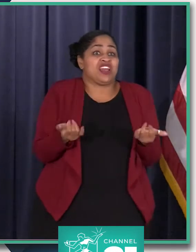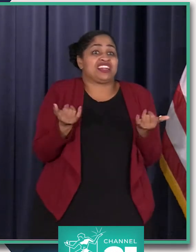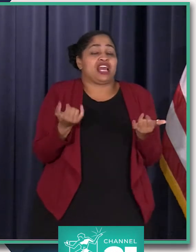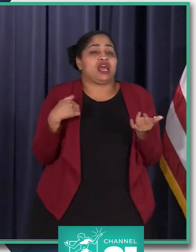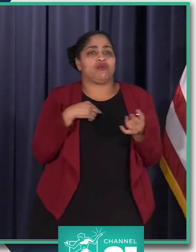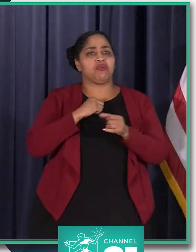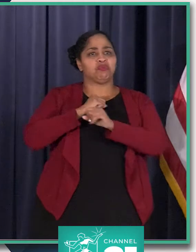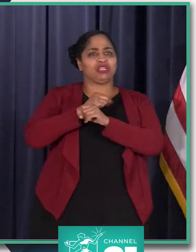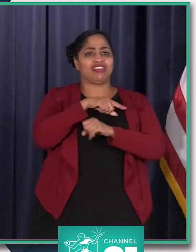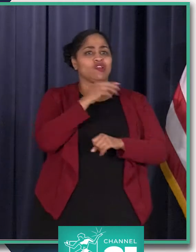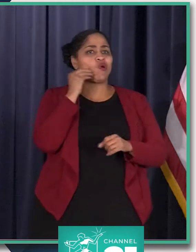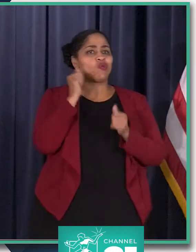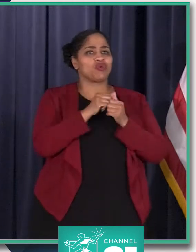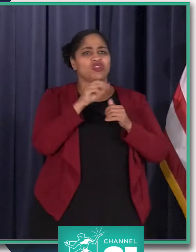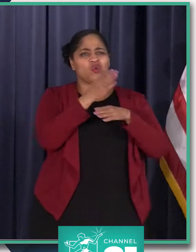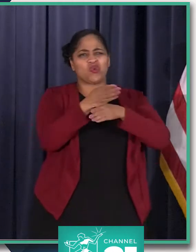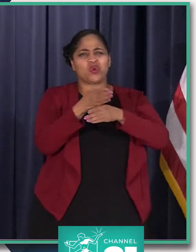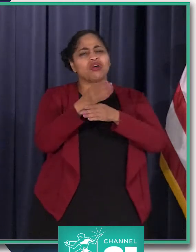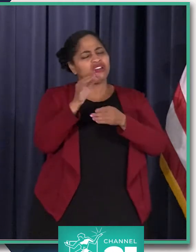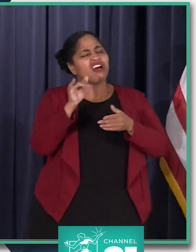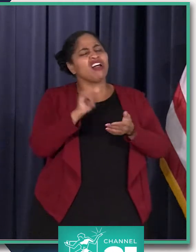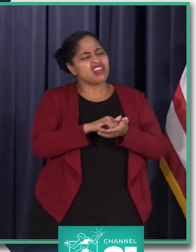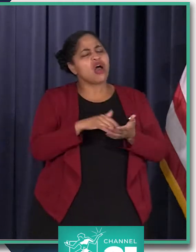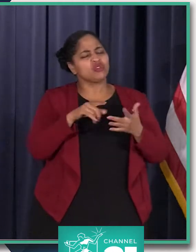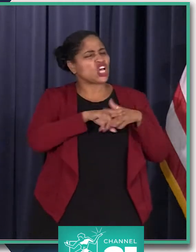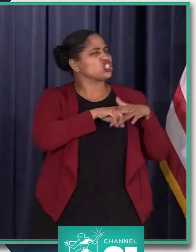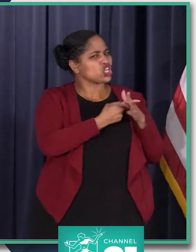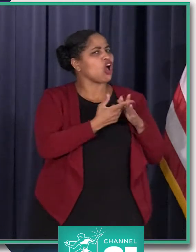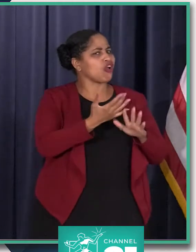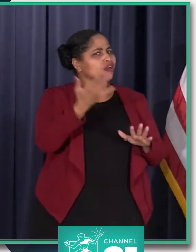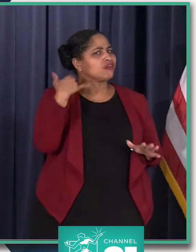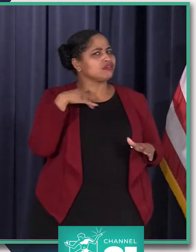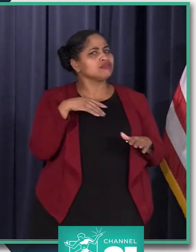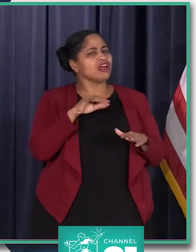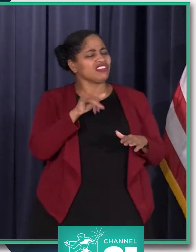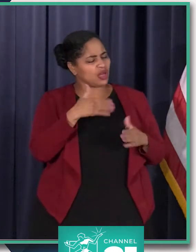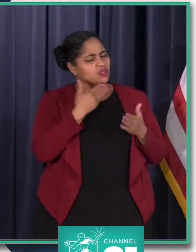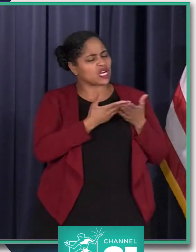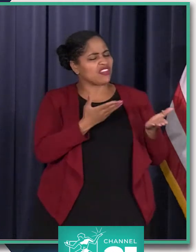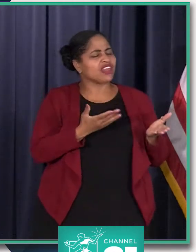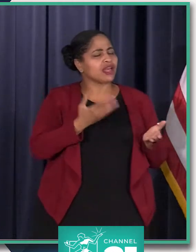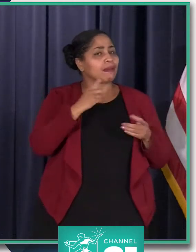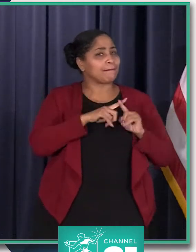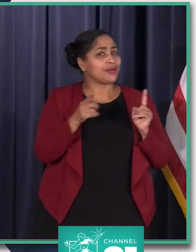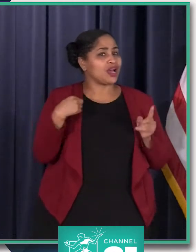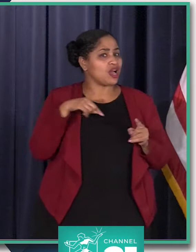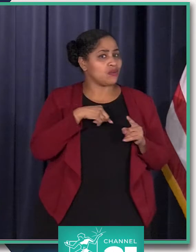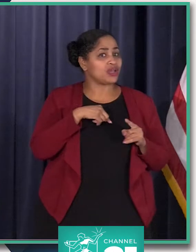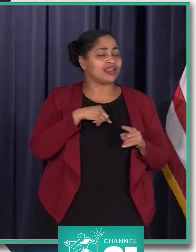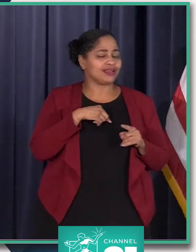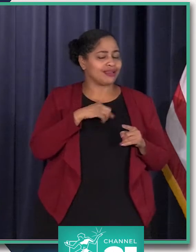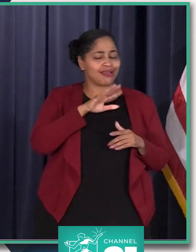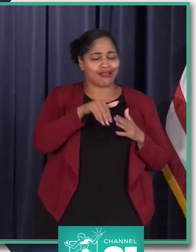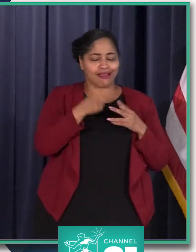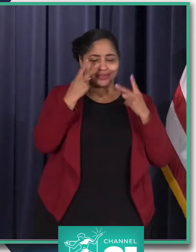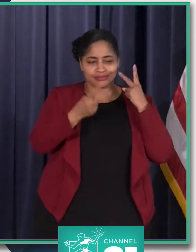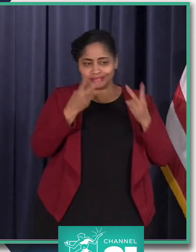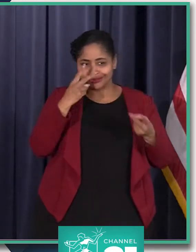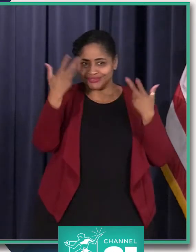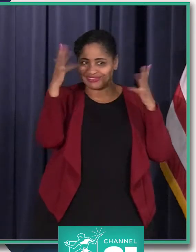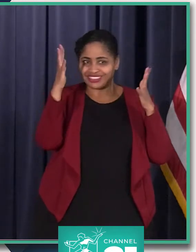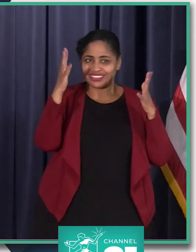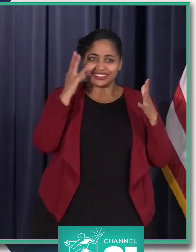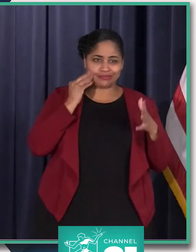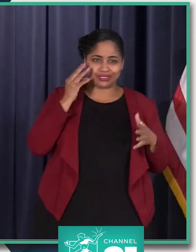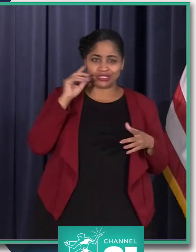we're protecting these houses with plywood, and that was a step forward. The board-up program was a good thing, but we have all seen cases where